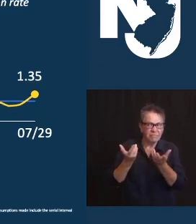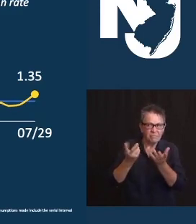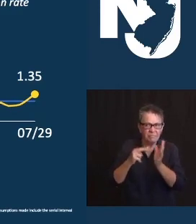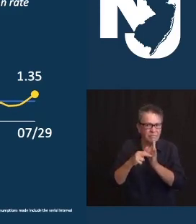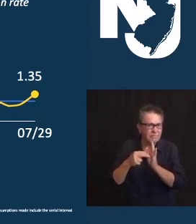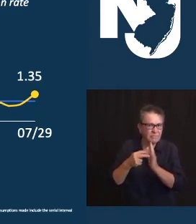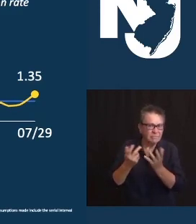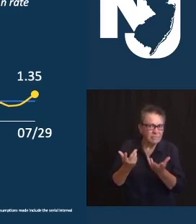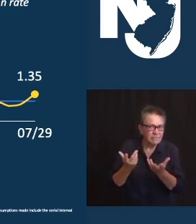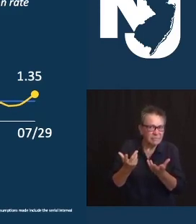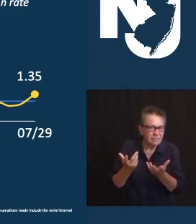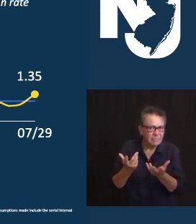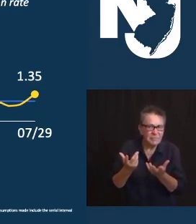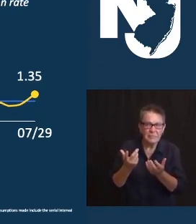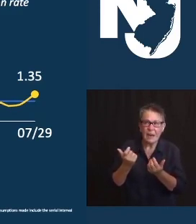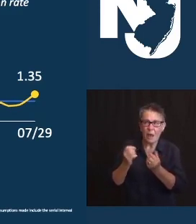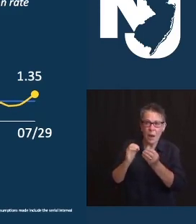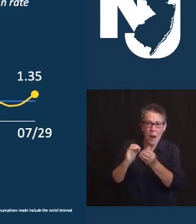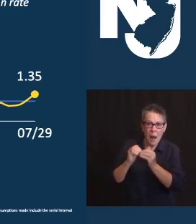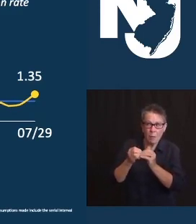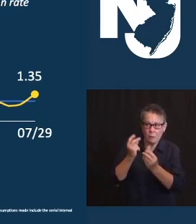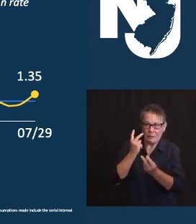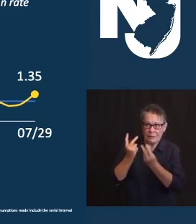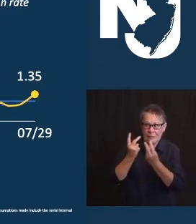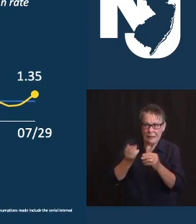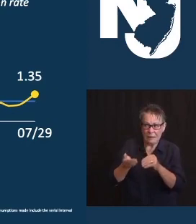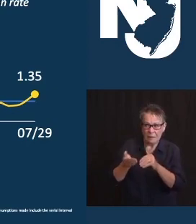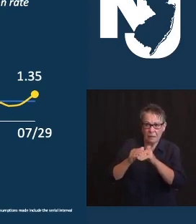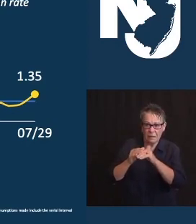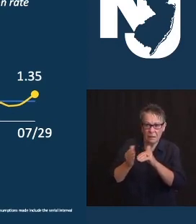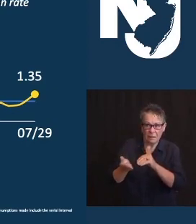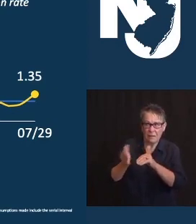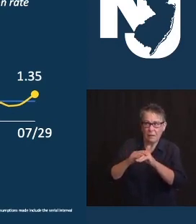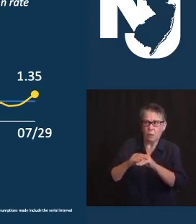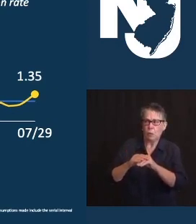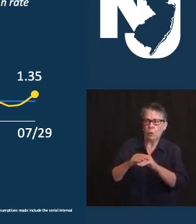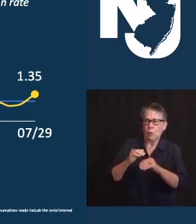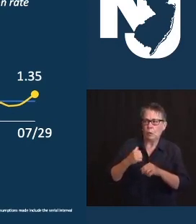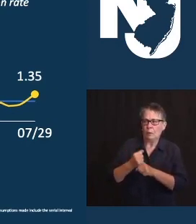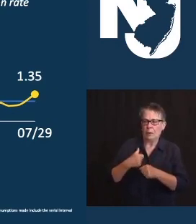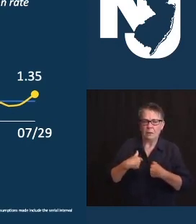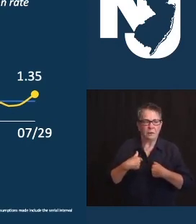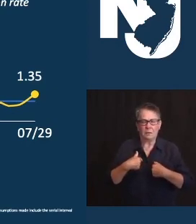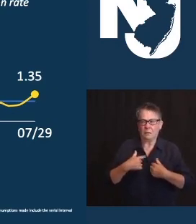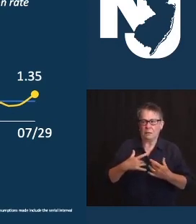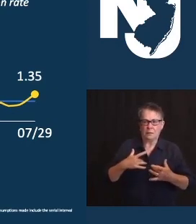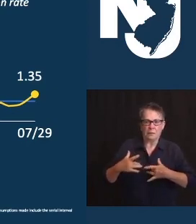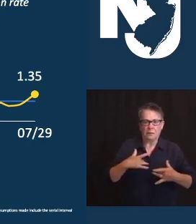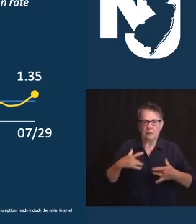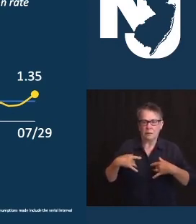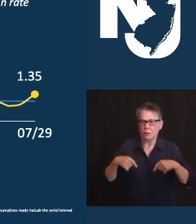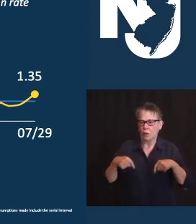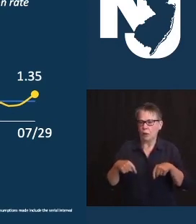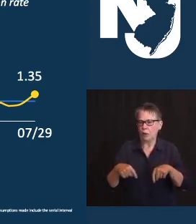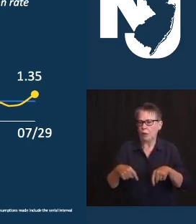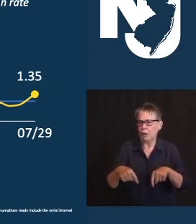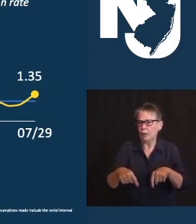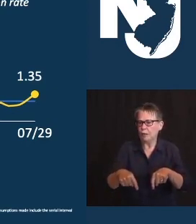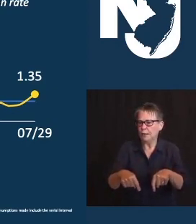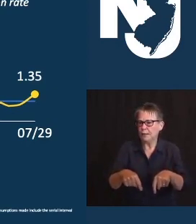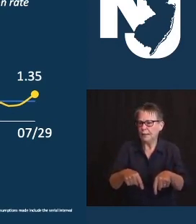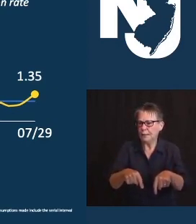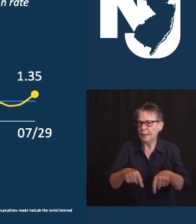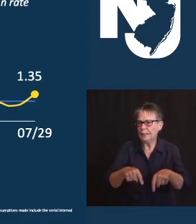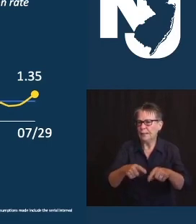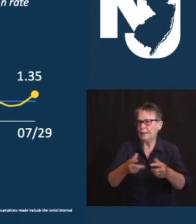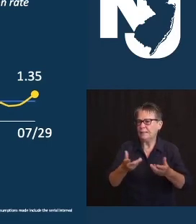taking and we take very seriously. We still may be among the leaders in having the lower case numbers and daily positivity rates.